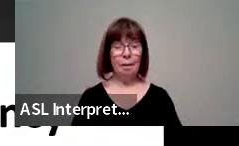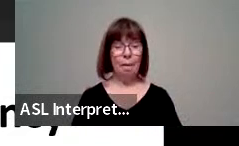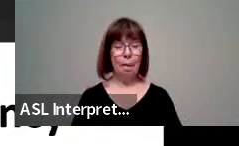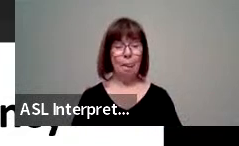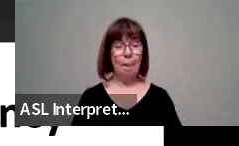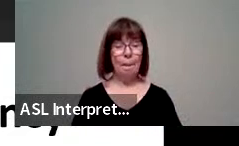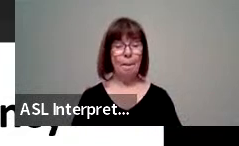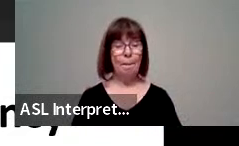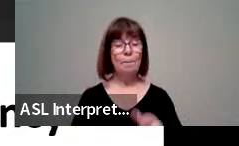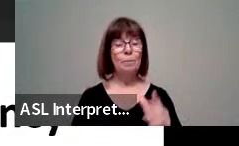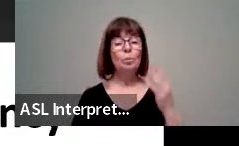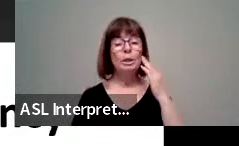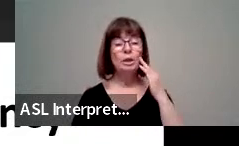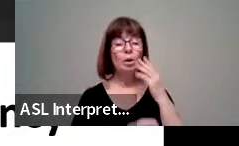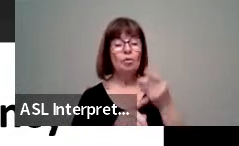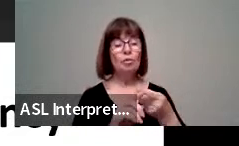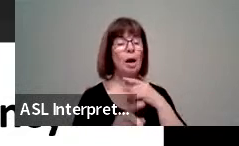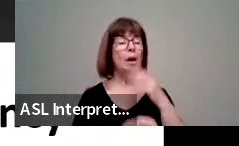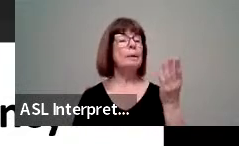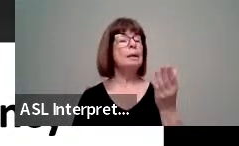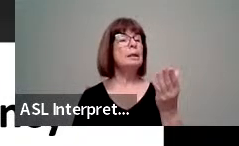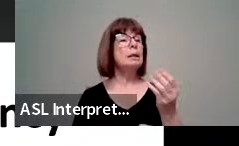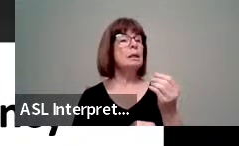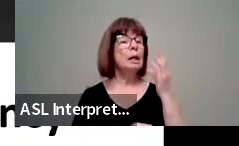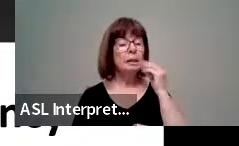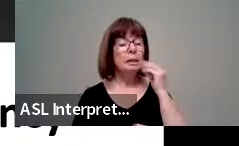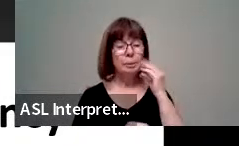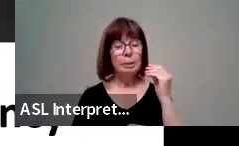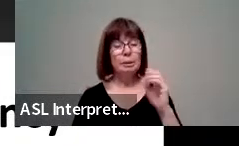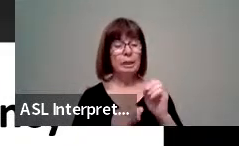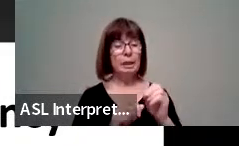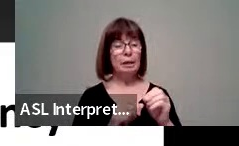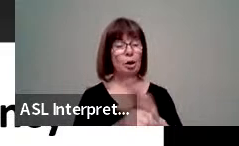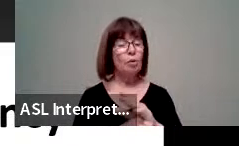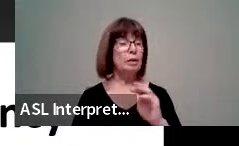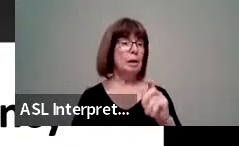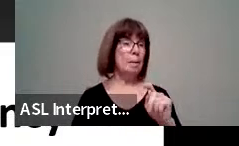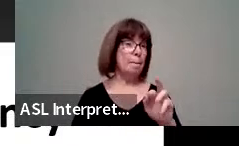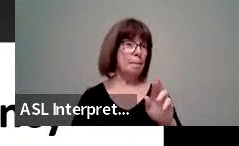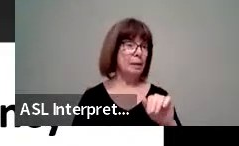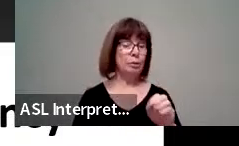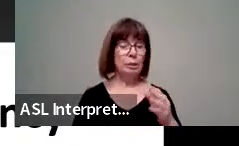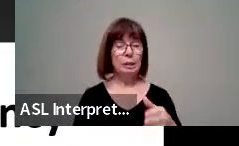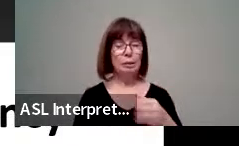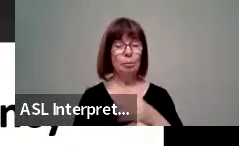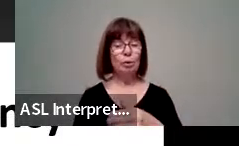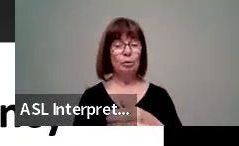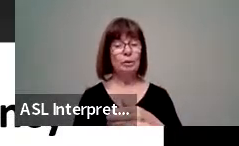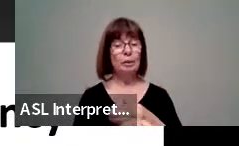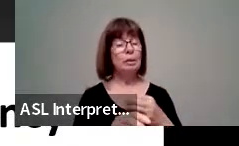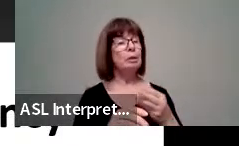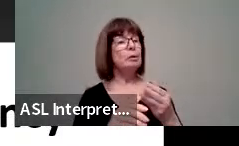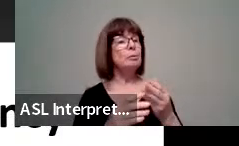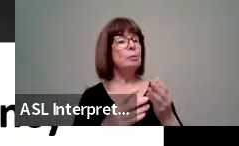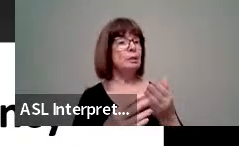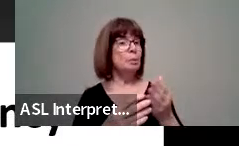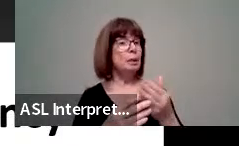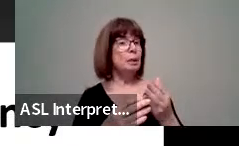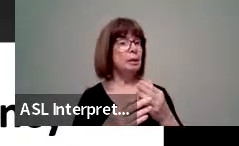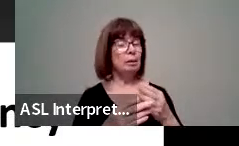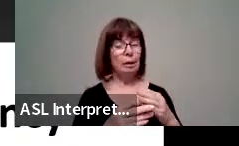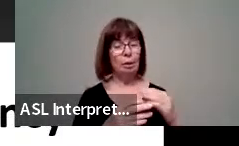We know from experience, COVID metrics improve very dramatically between waves. They get better, they get worse